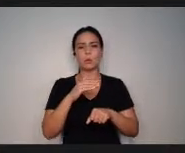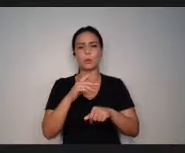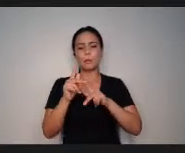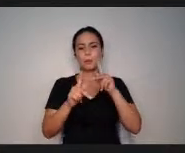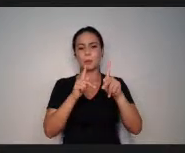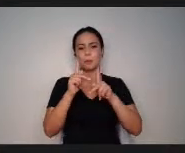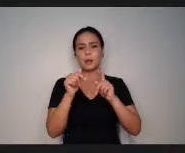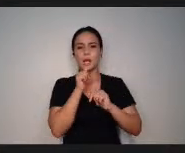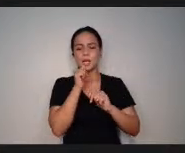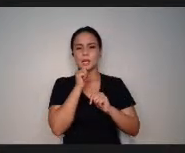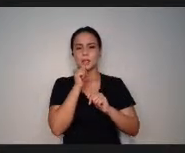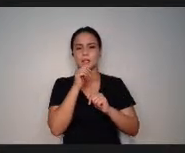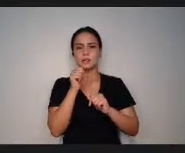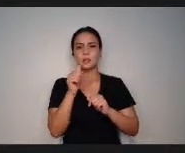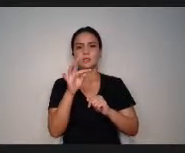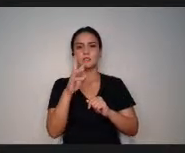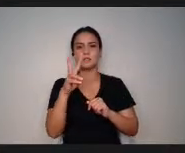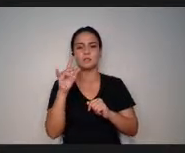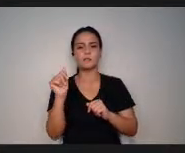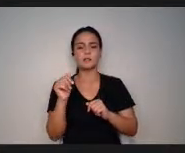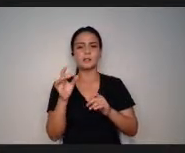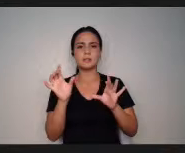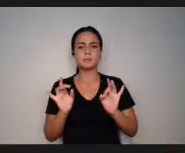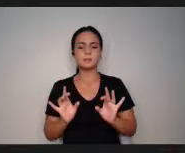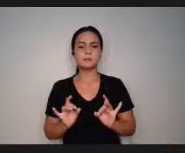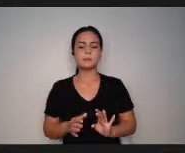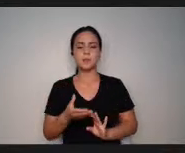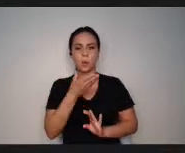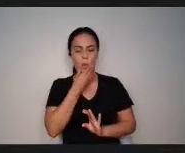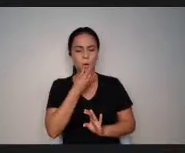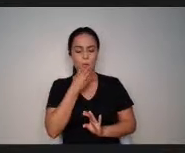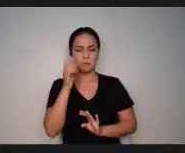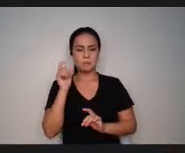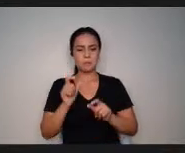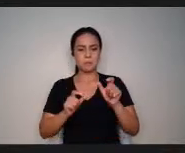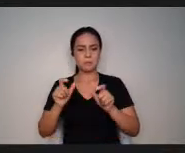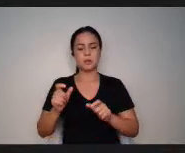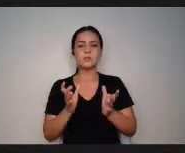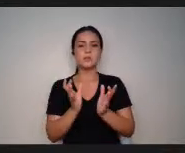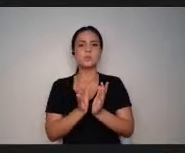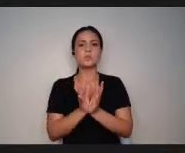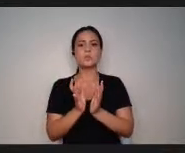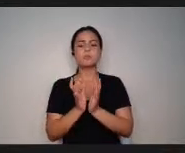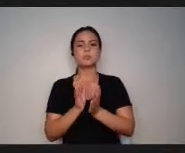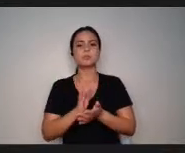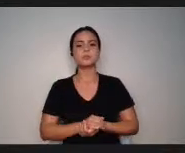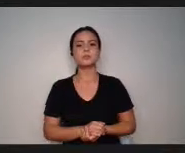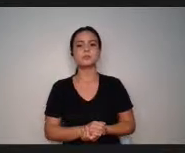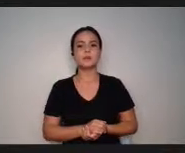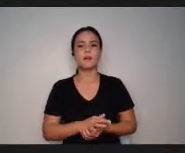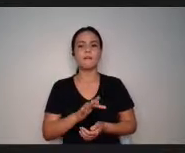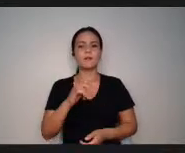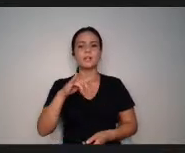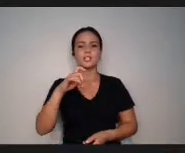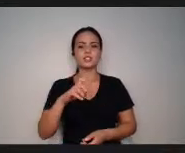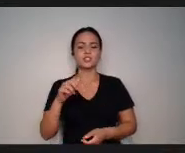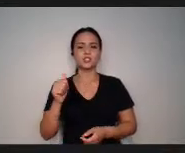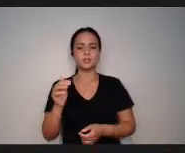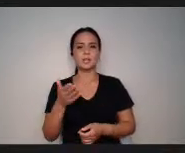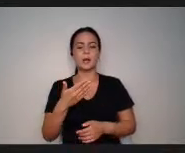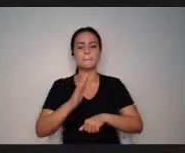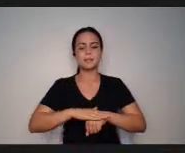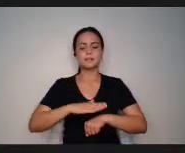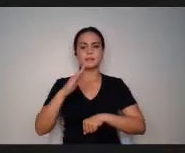among men. You can see in those age groups the increase from 1999 to